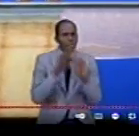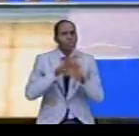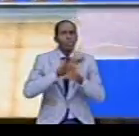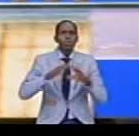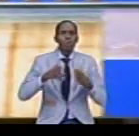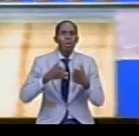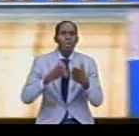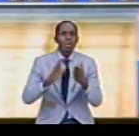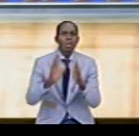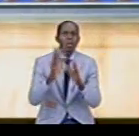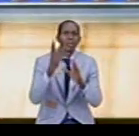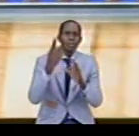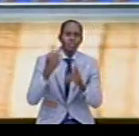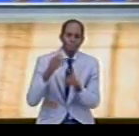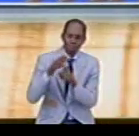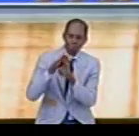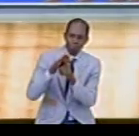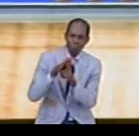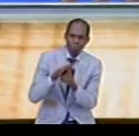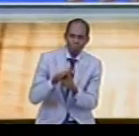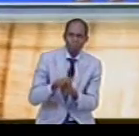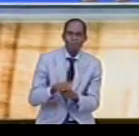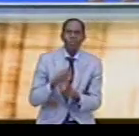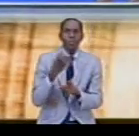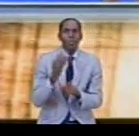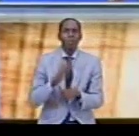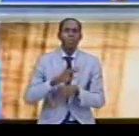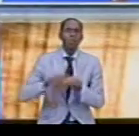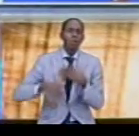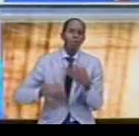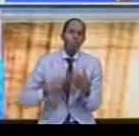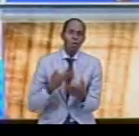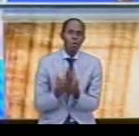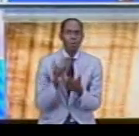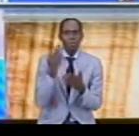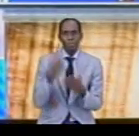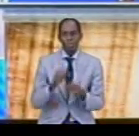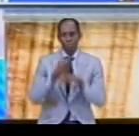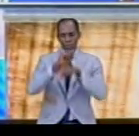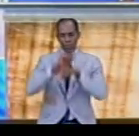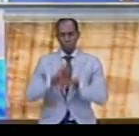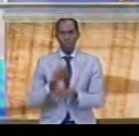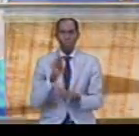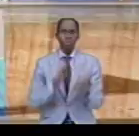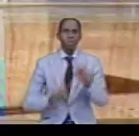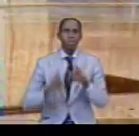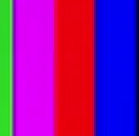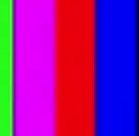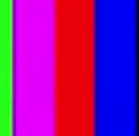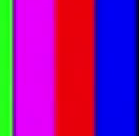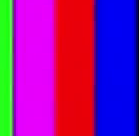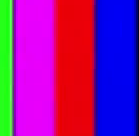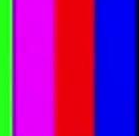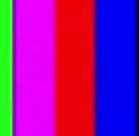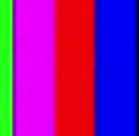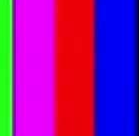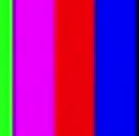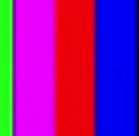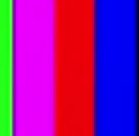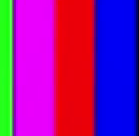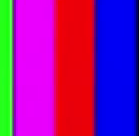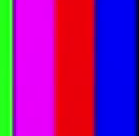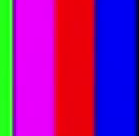the pressure of those traditional people to bring heal into one day